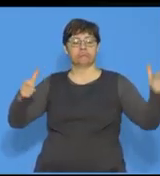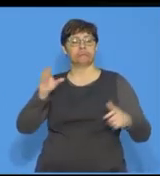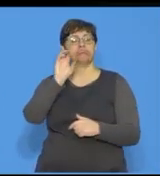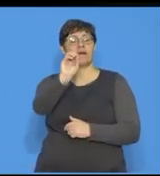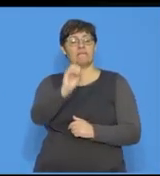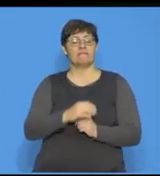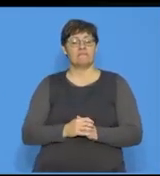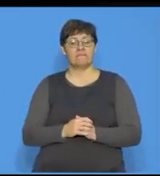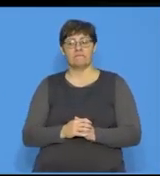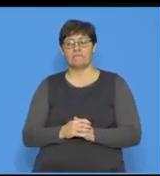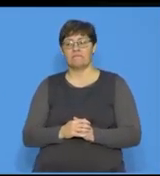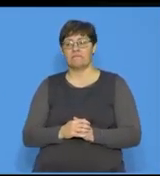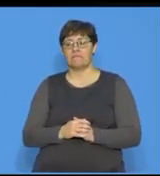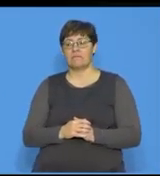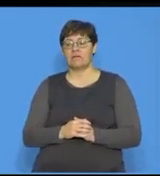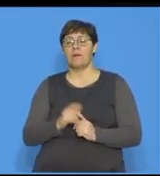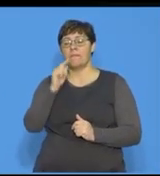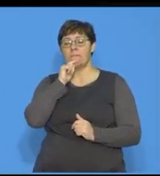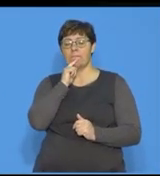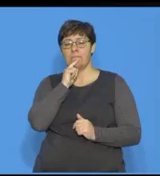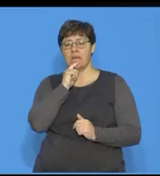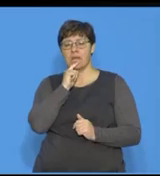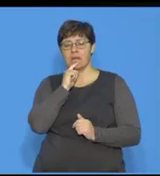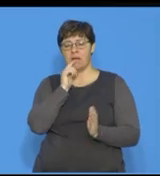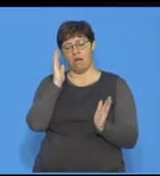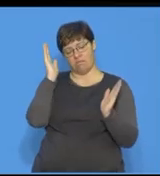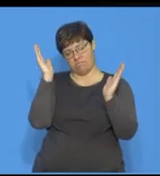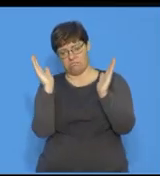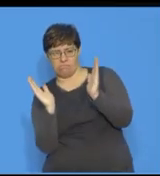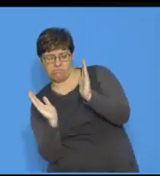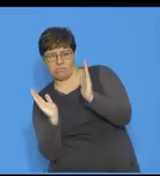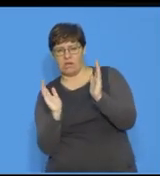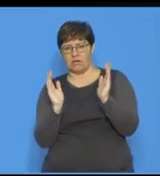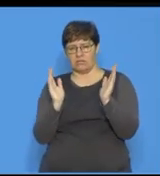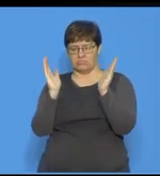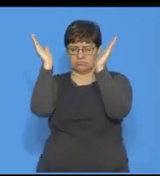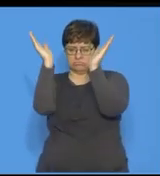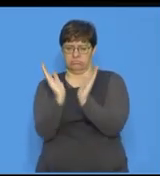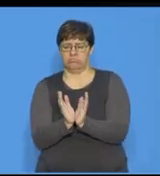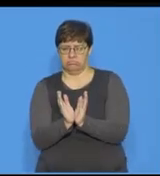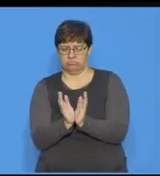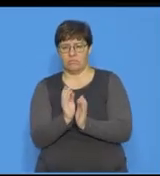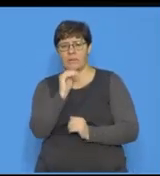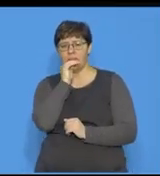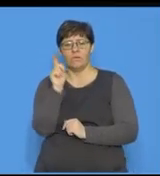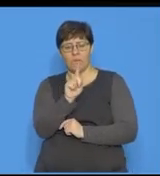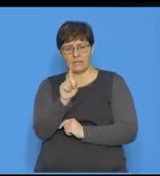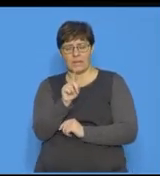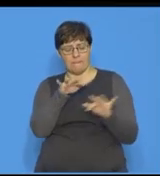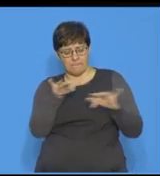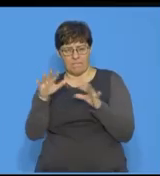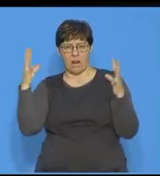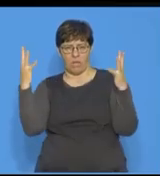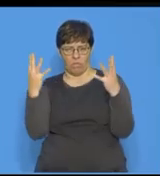see that our pyramid is a little bit skewed and a little bit upside down, and this shows us that our population is